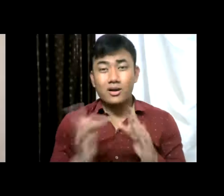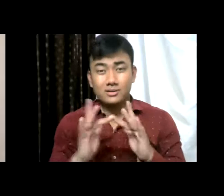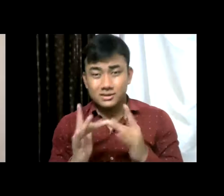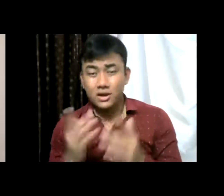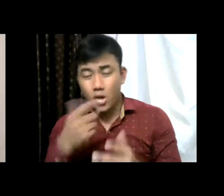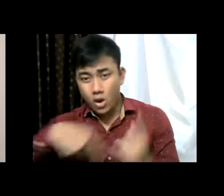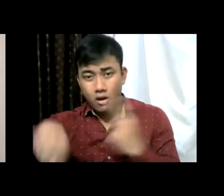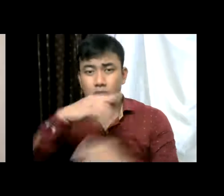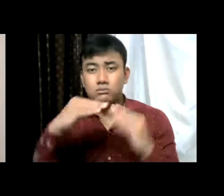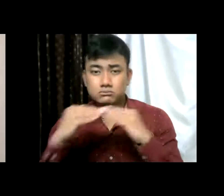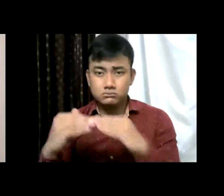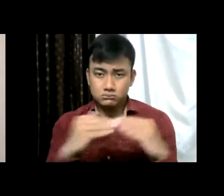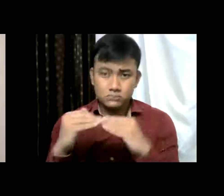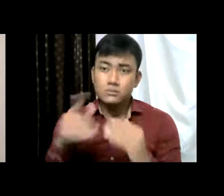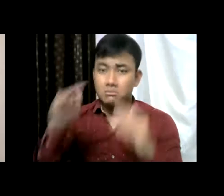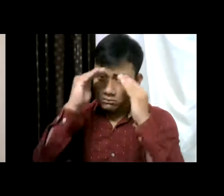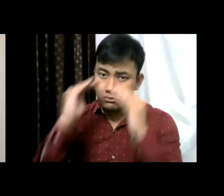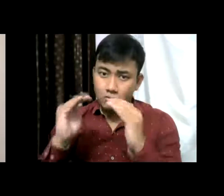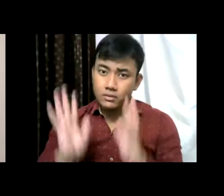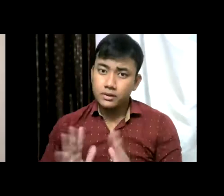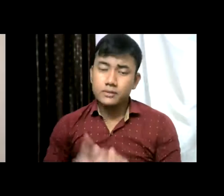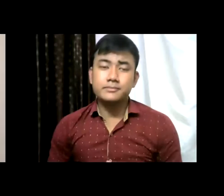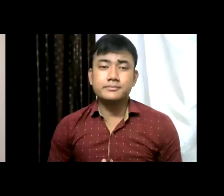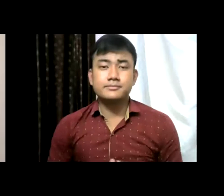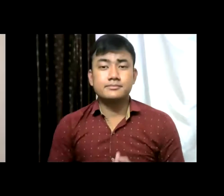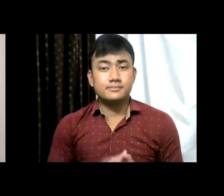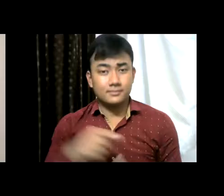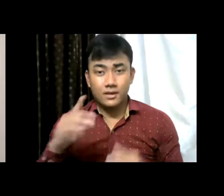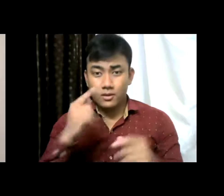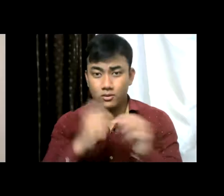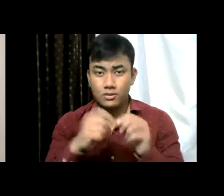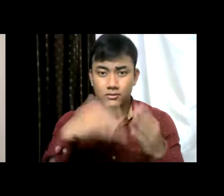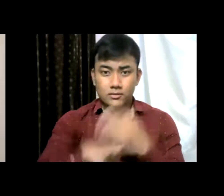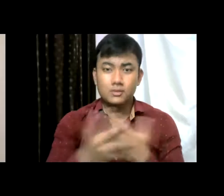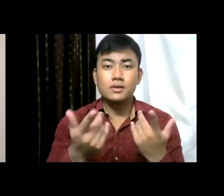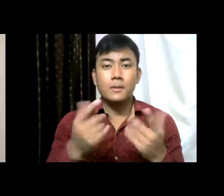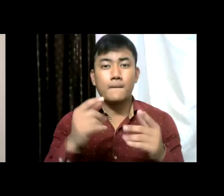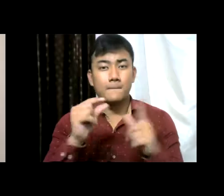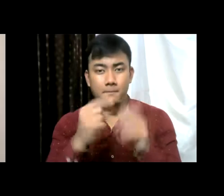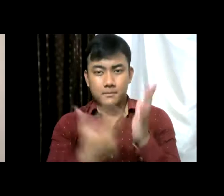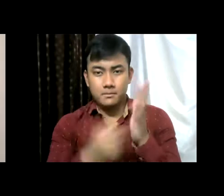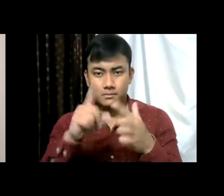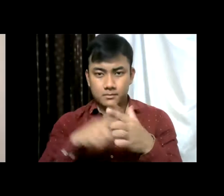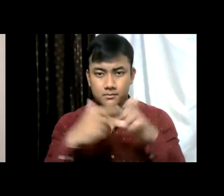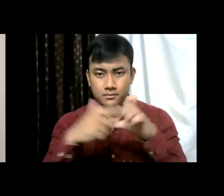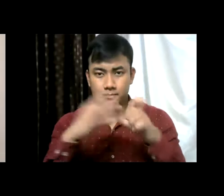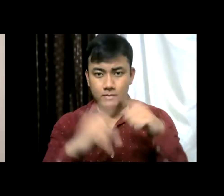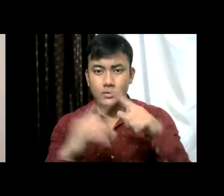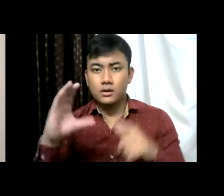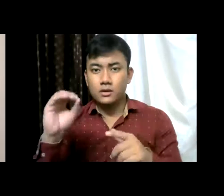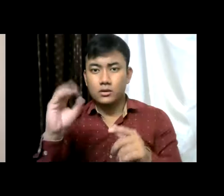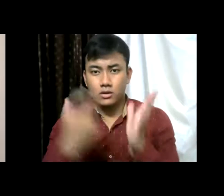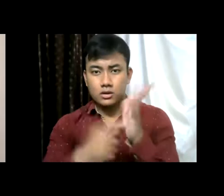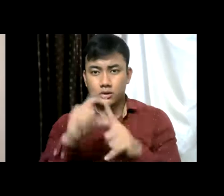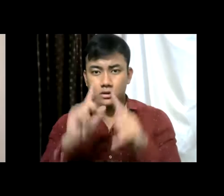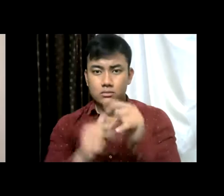security, and digital storytelling. They currently work as a project coordinator at the Association for Progressive Communications